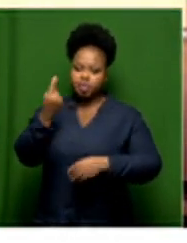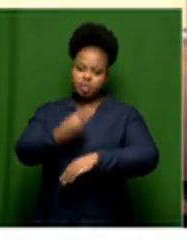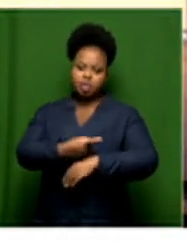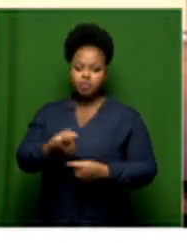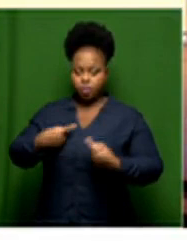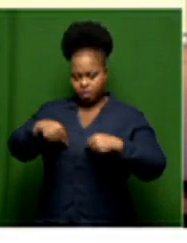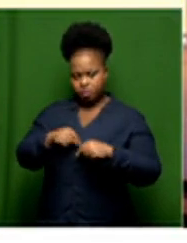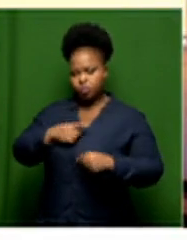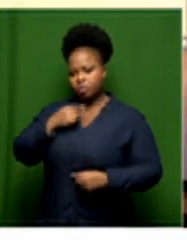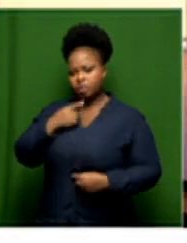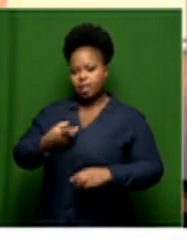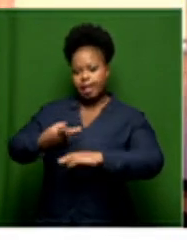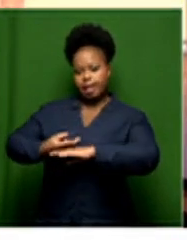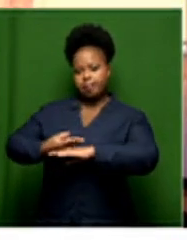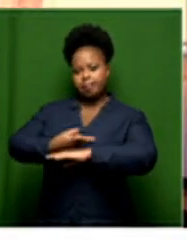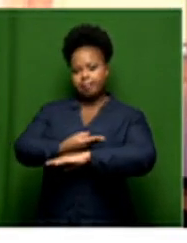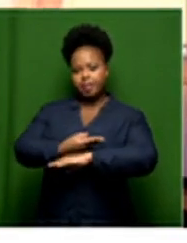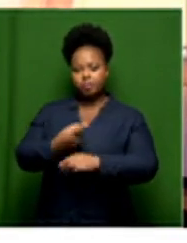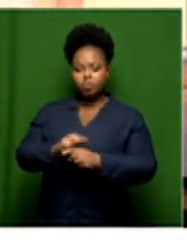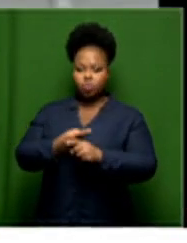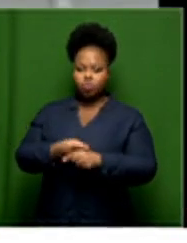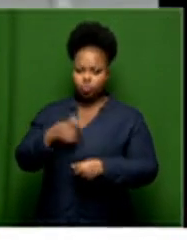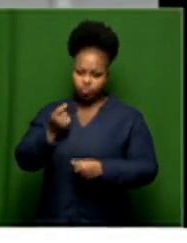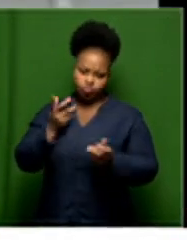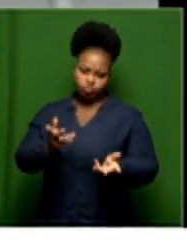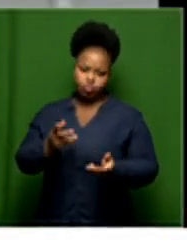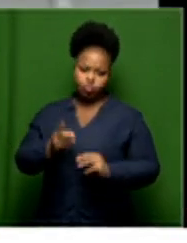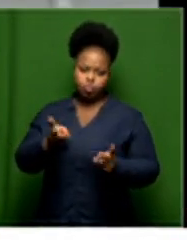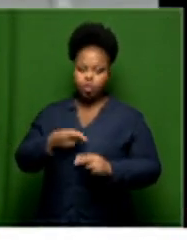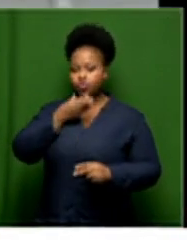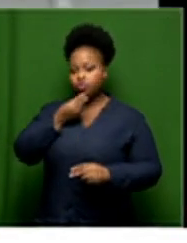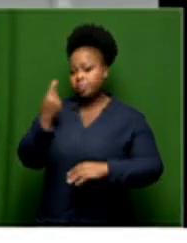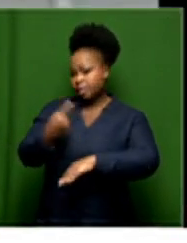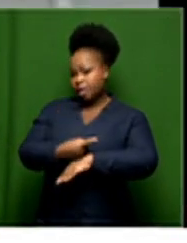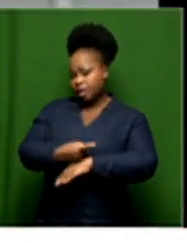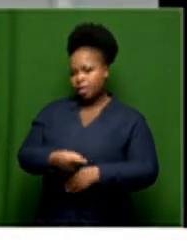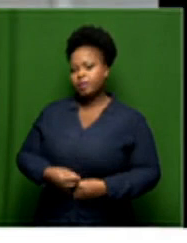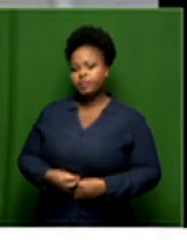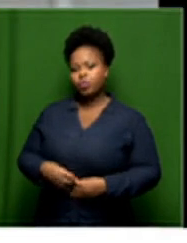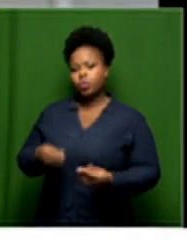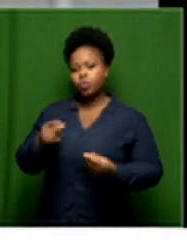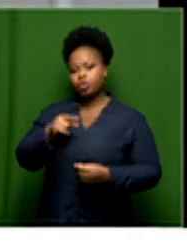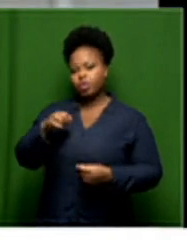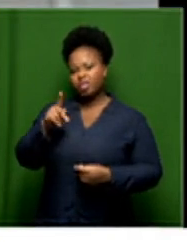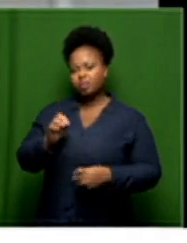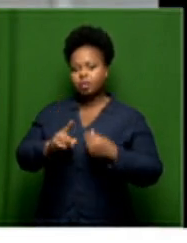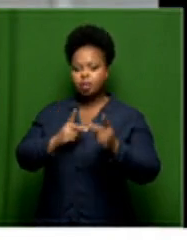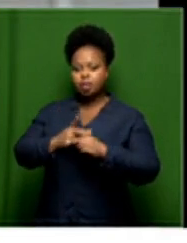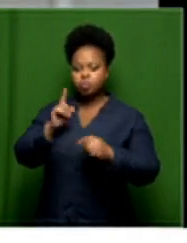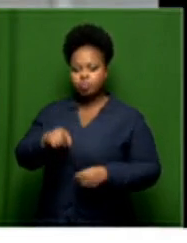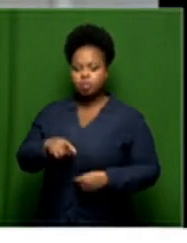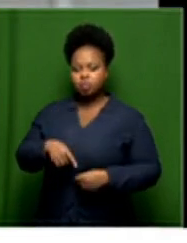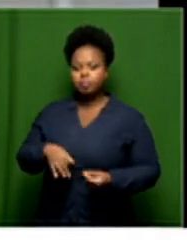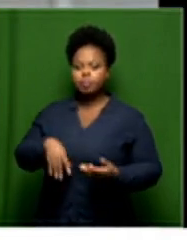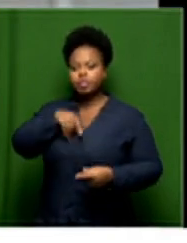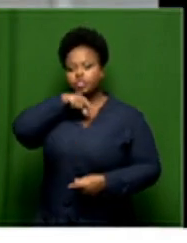Okay. For us, as I said, it's lamb, lamb on the spit. That's what we do on Christmas for the Greeks. And then, of course, you've got to do your roast